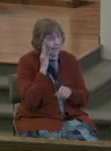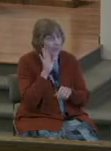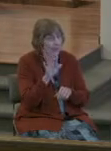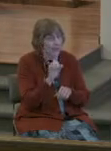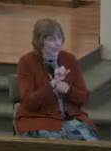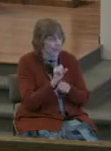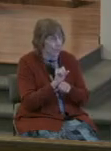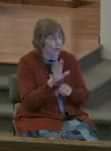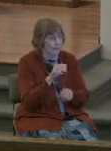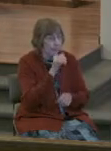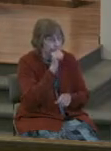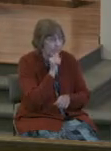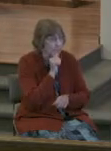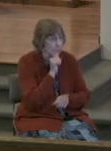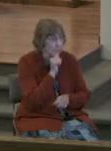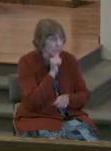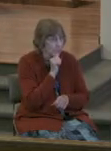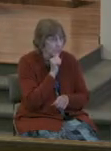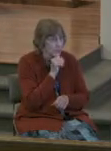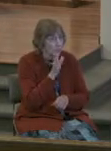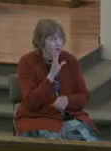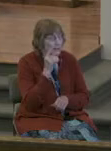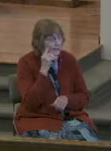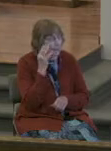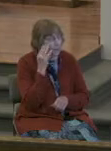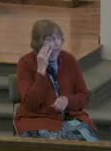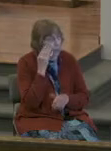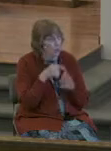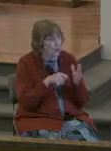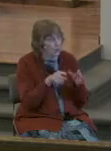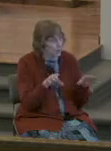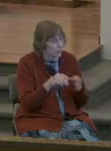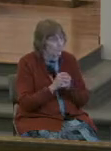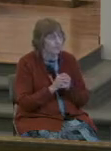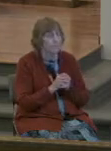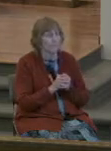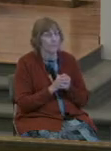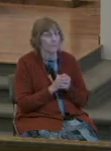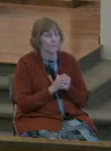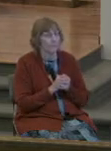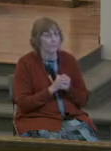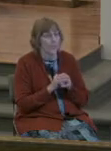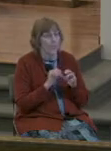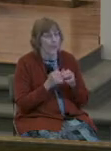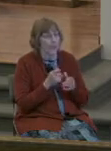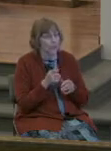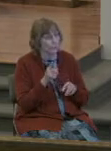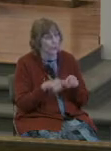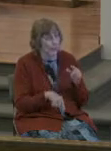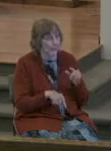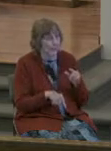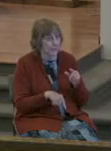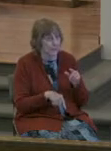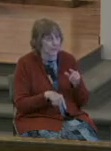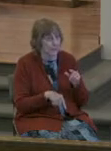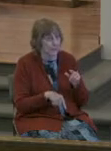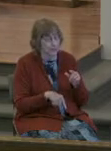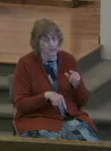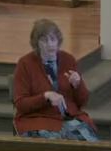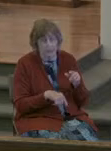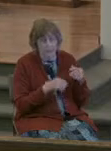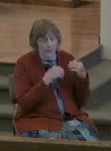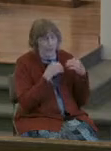saying, I know what you guys are doing. He says, "And how thou canst not bear them which are